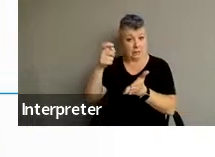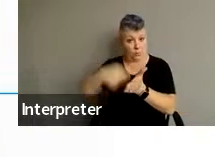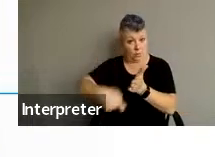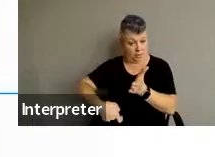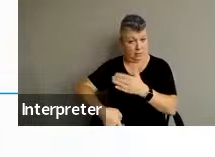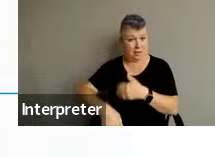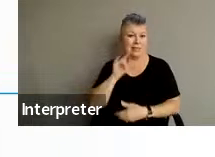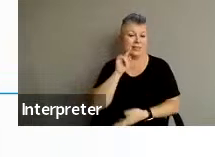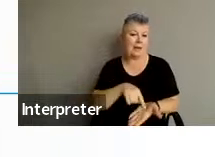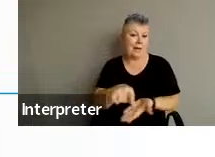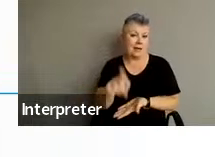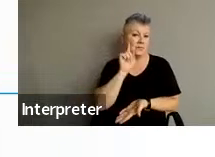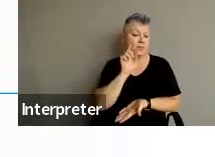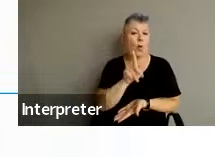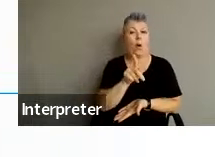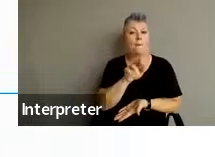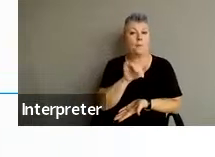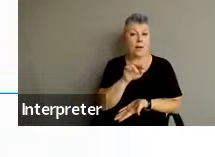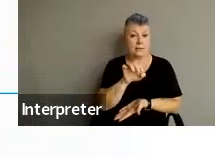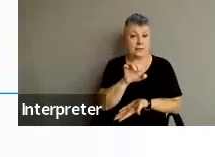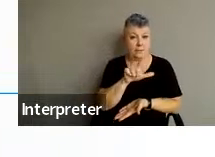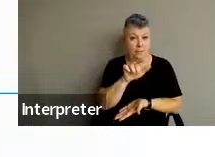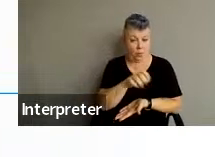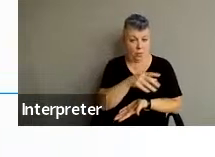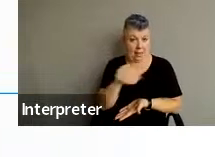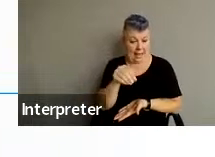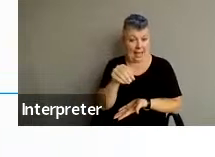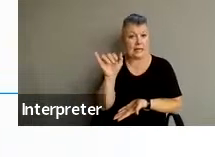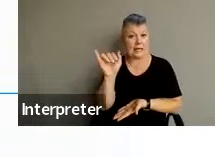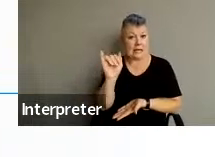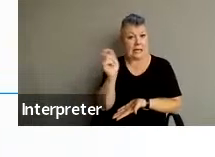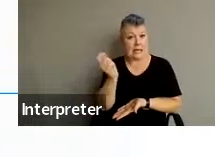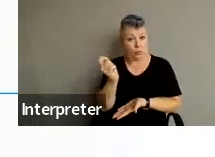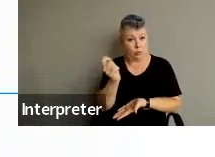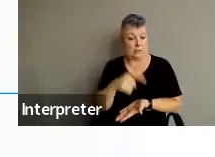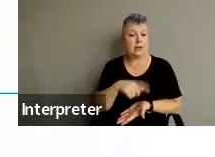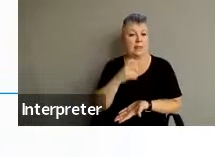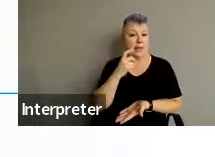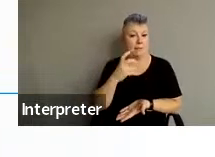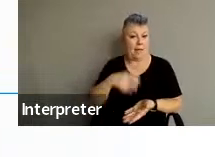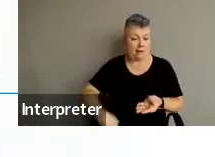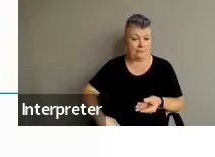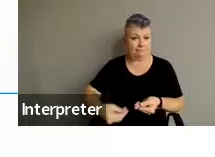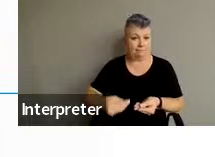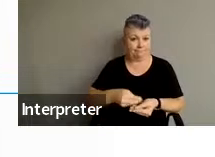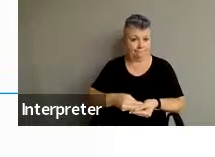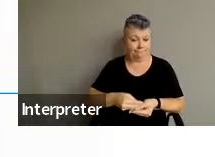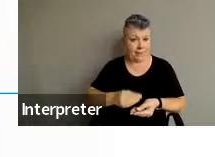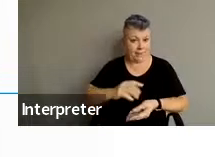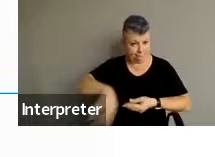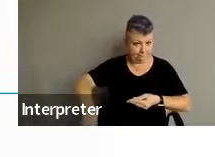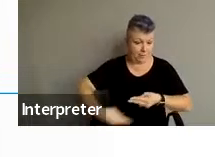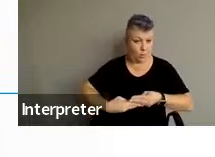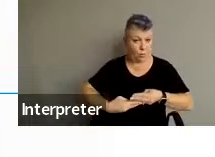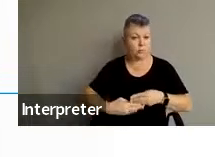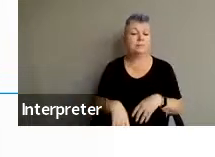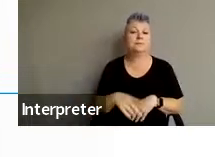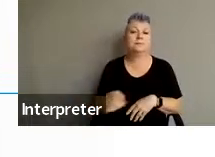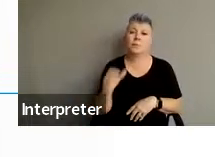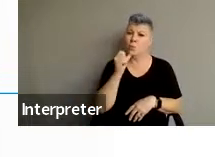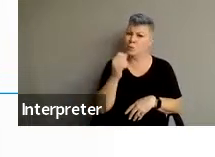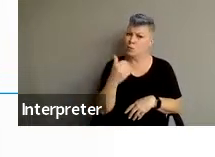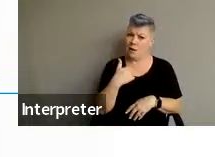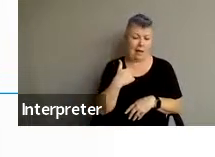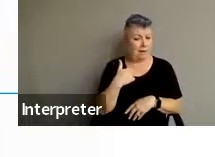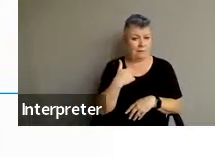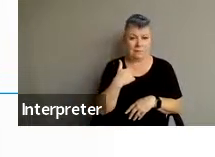and interest regarding any general bonded indebtedness that might have occurred. Special school district does not have a debt service tax rate, so